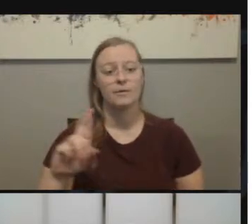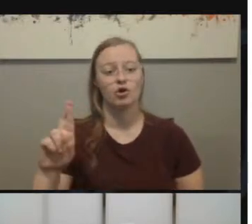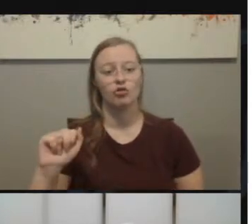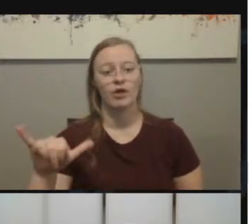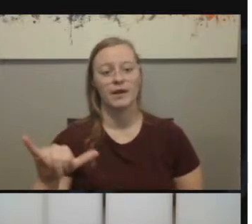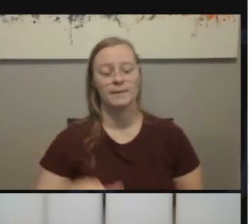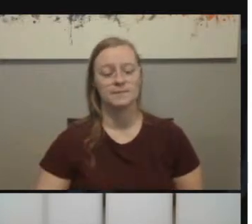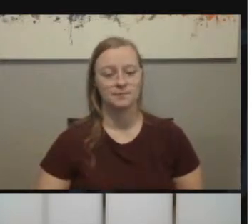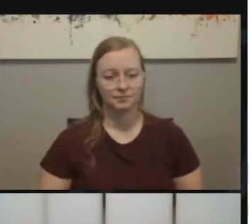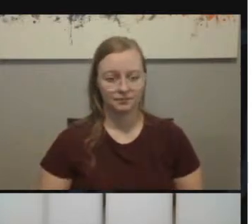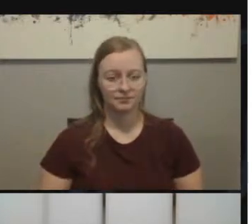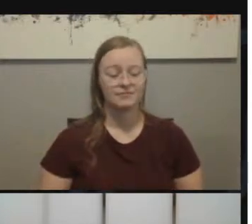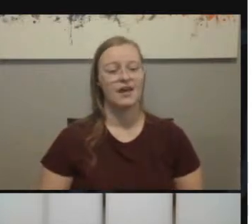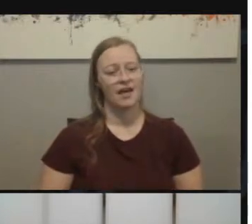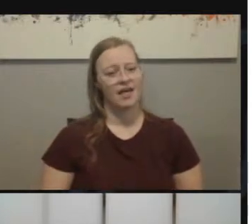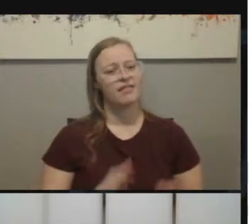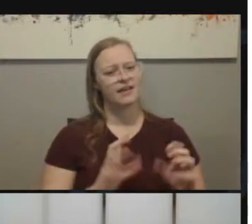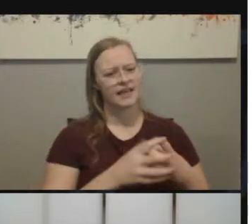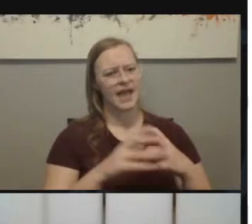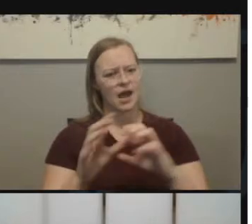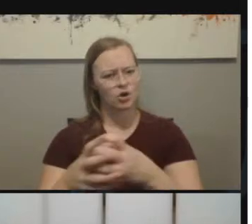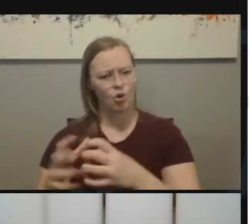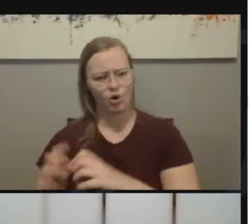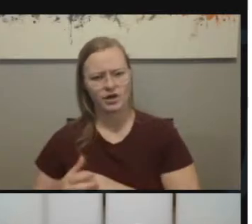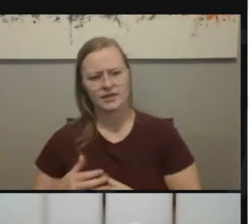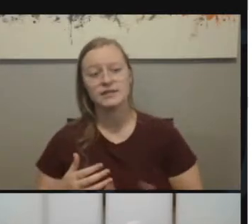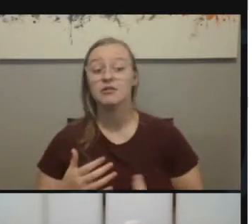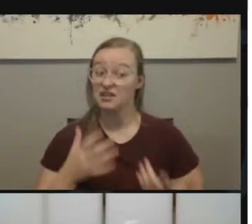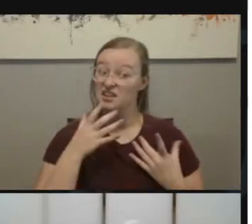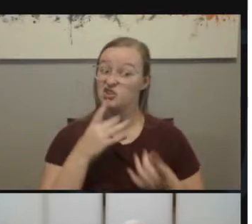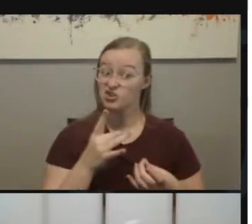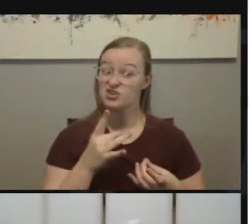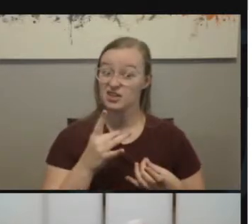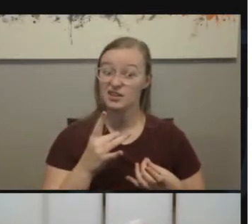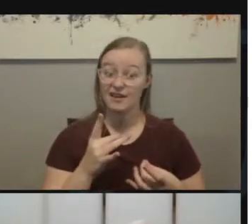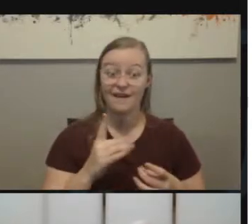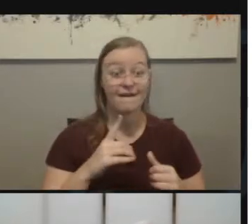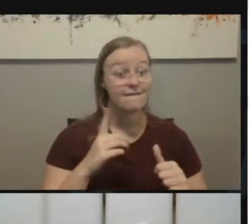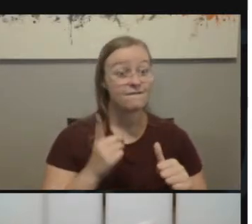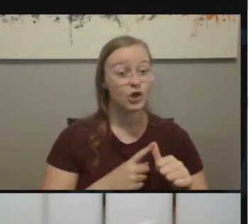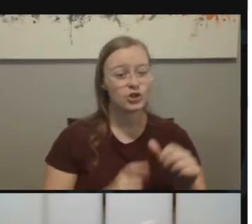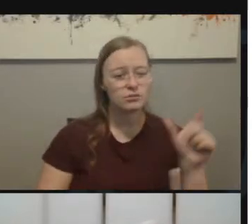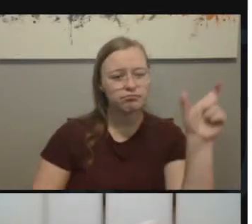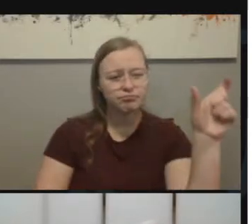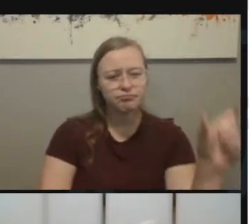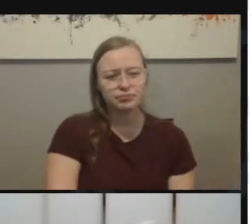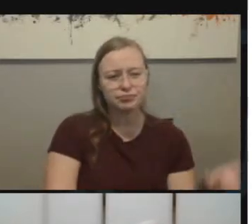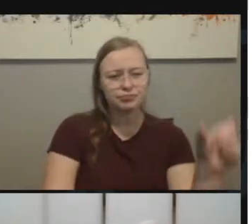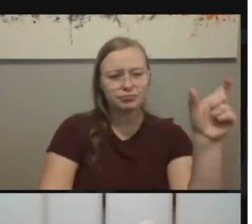The categories here are very interesting. The first column